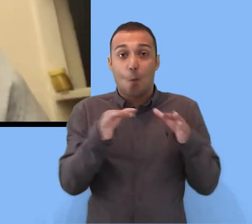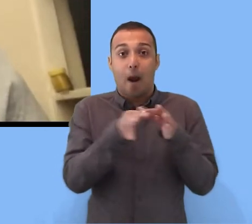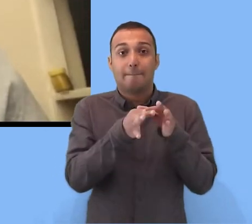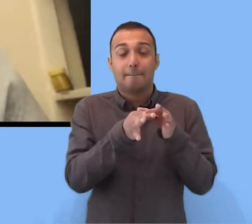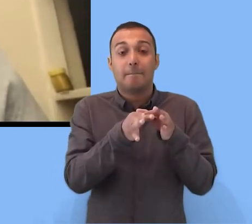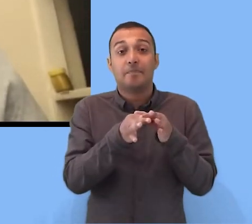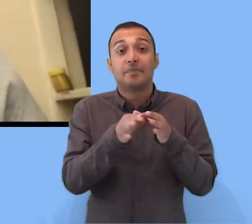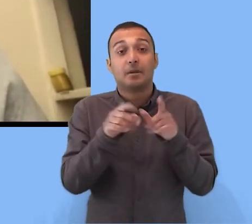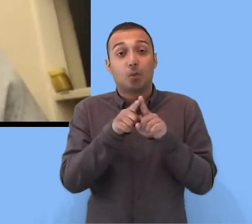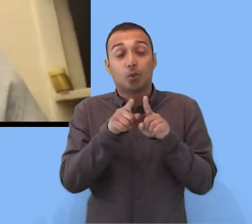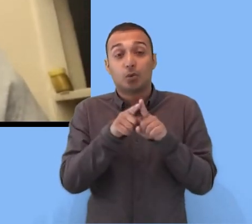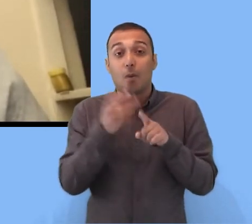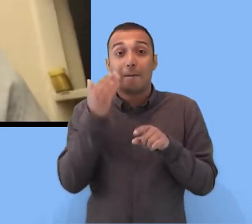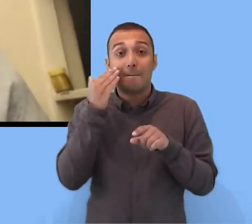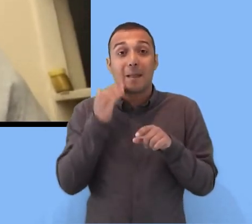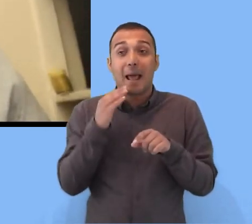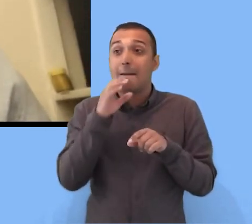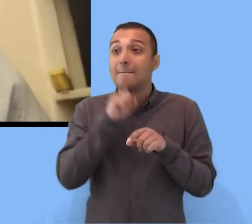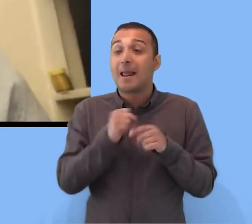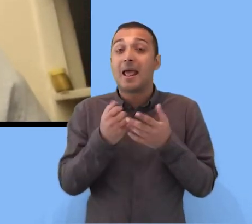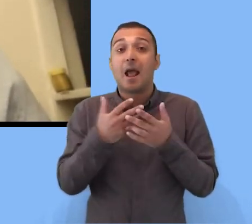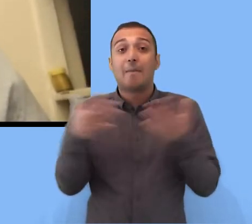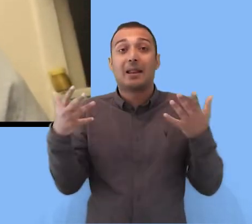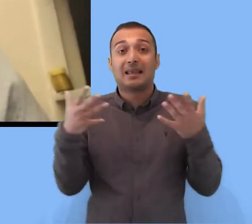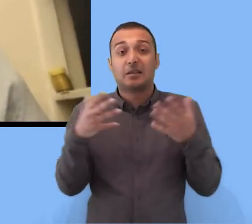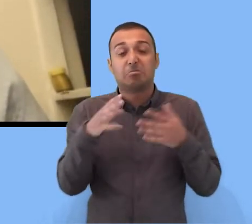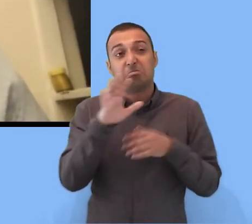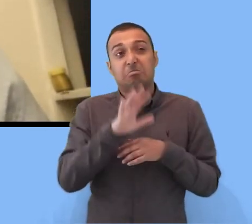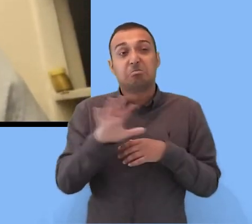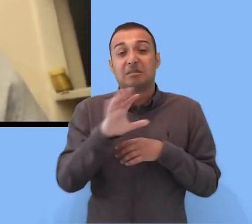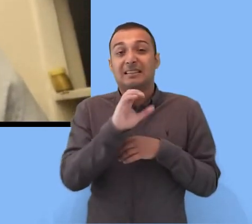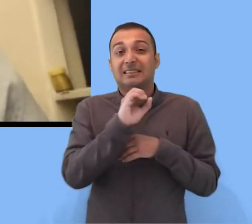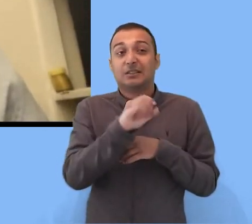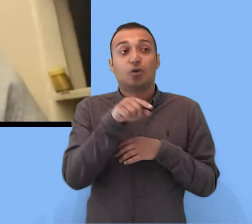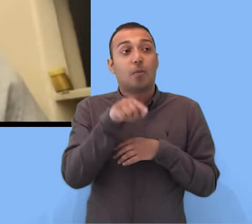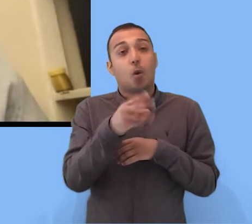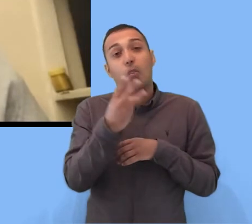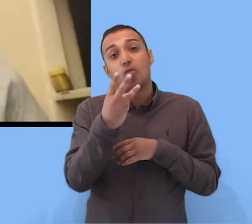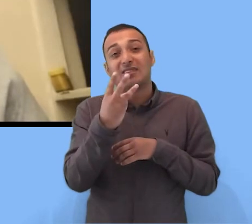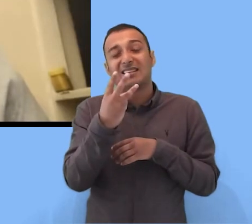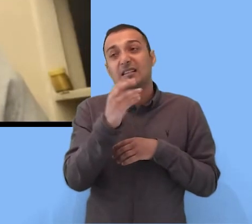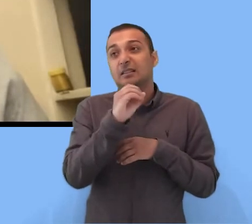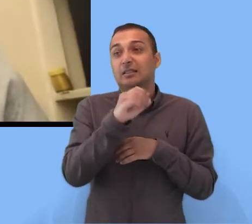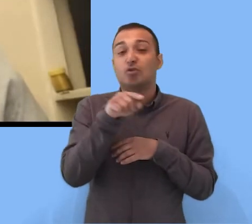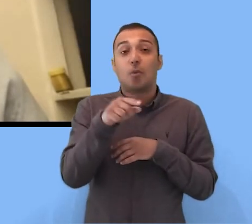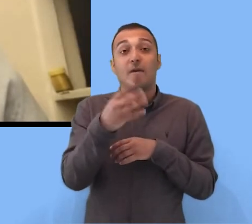men in the sector, we make up around about 0.3, 0.4.